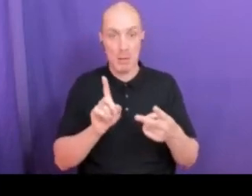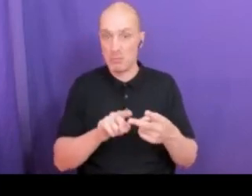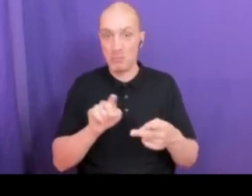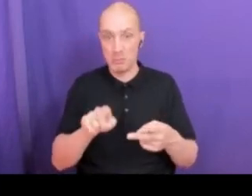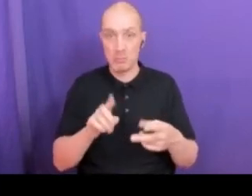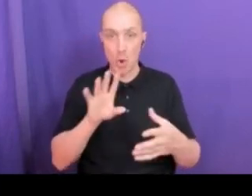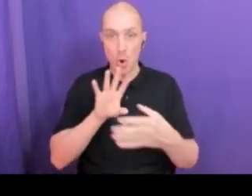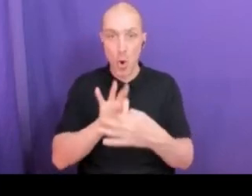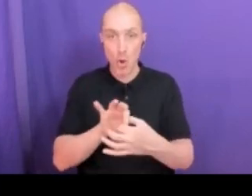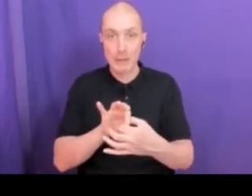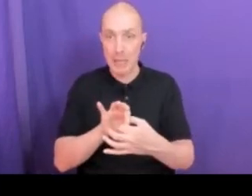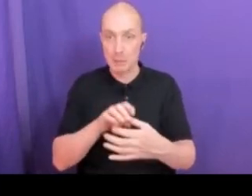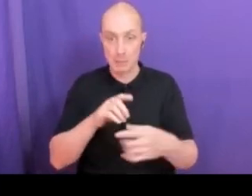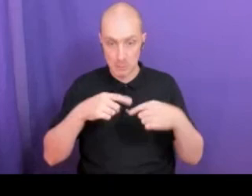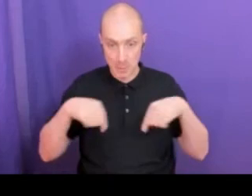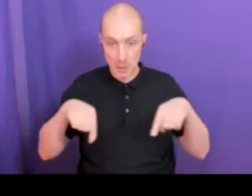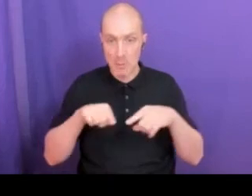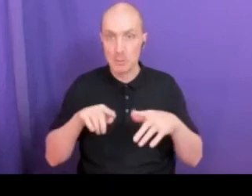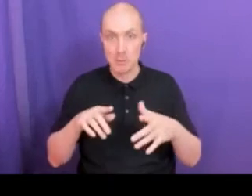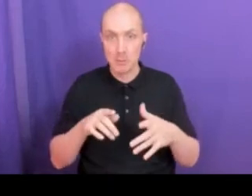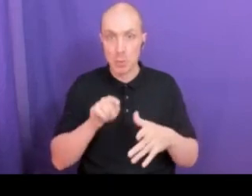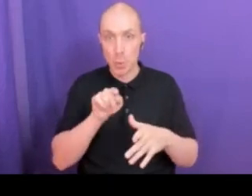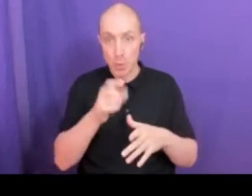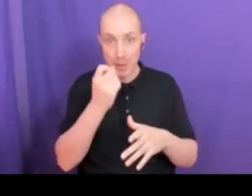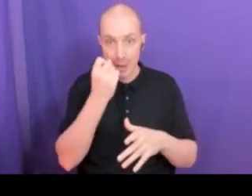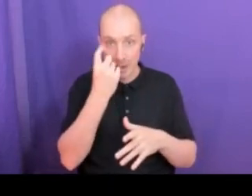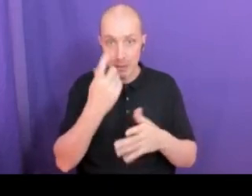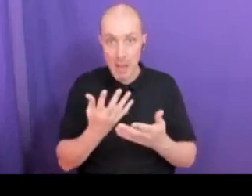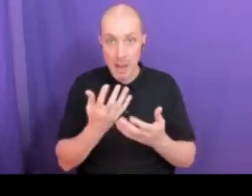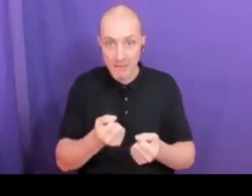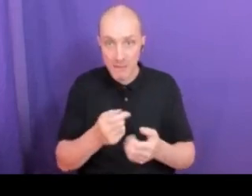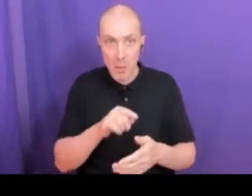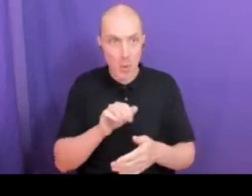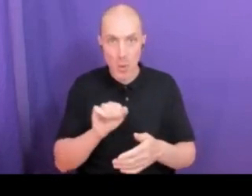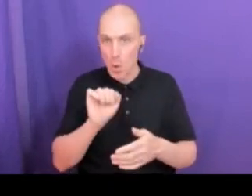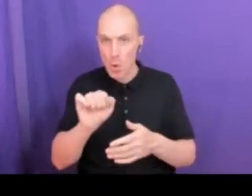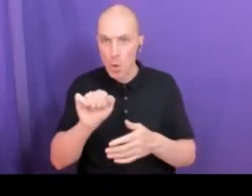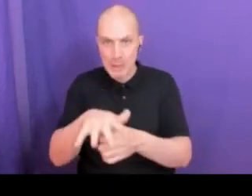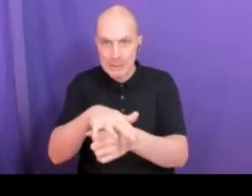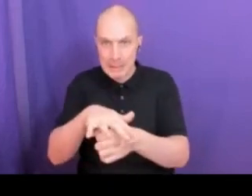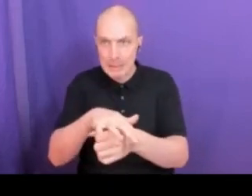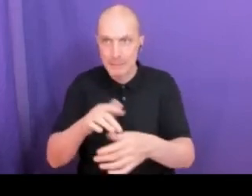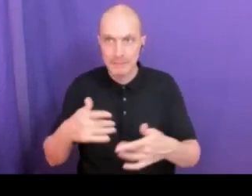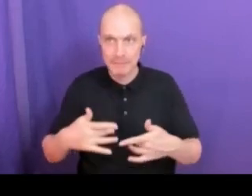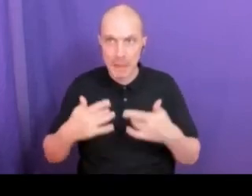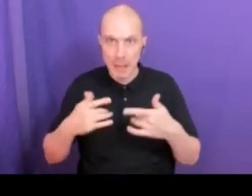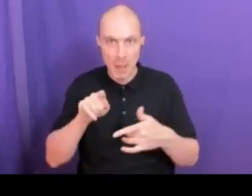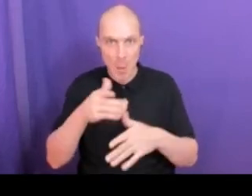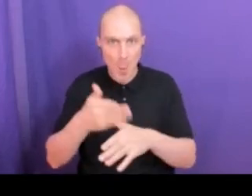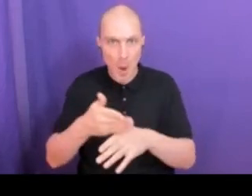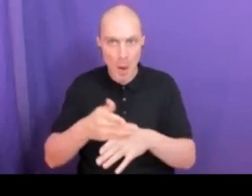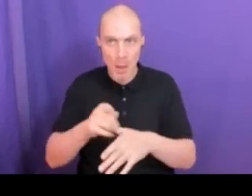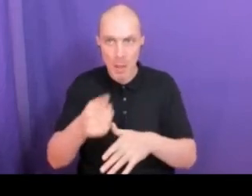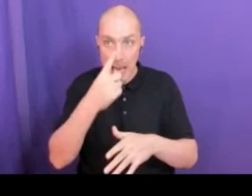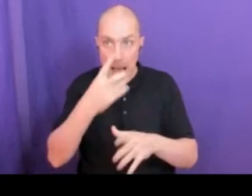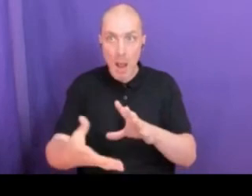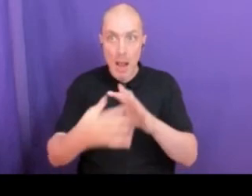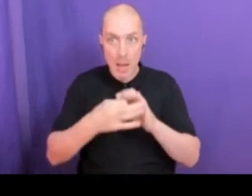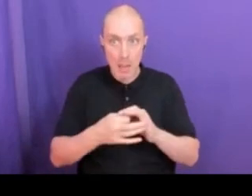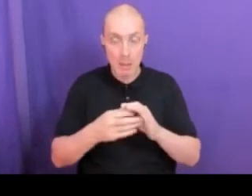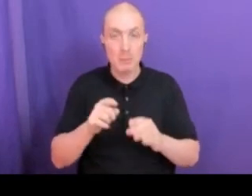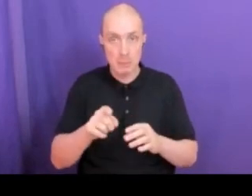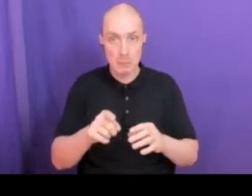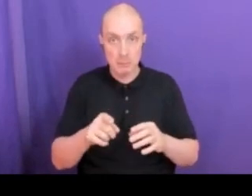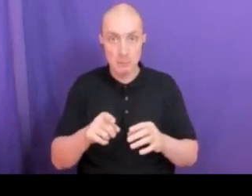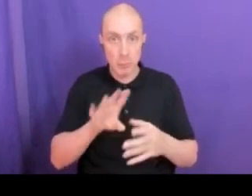have a specific idea or are working in a particular setting that you feel would work well with this agenda. Okay, excellent. And